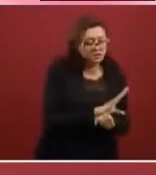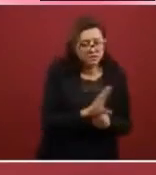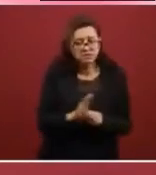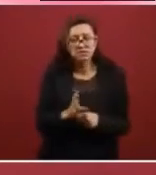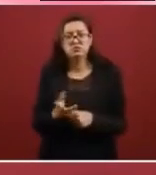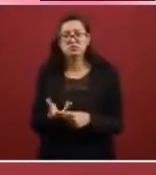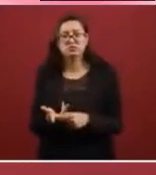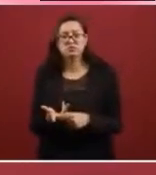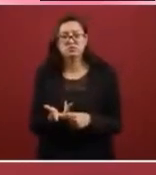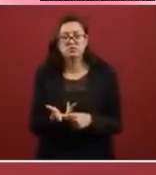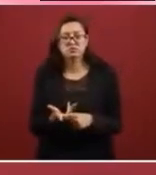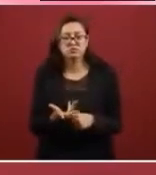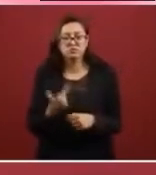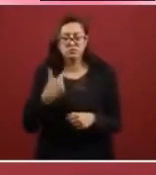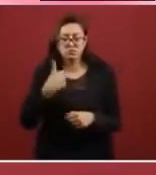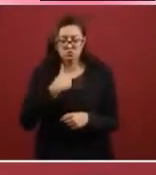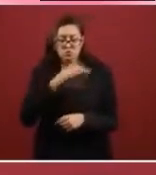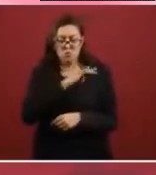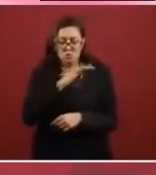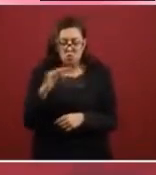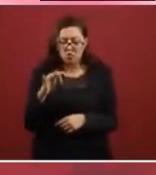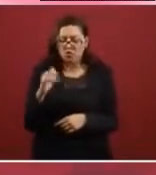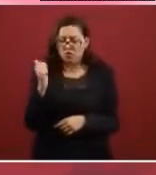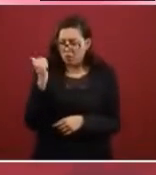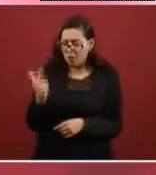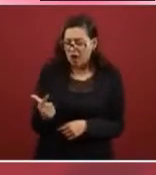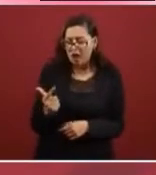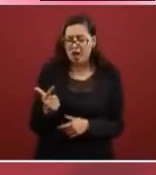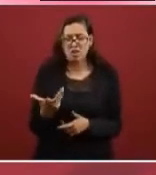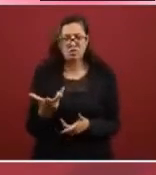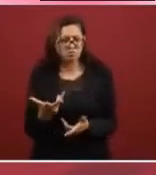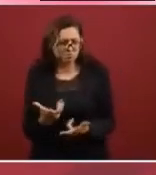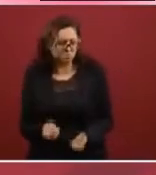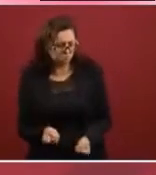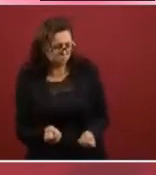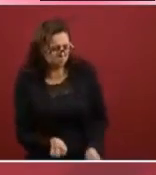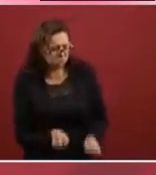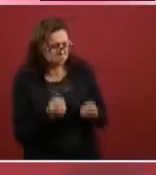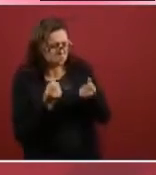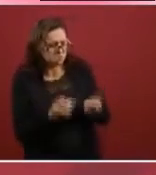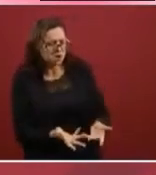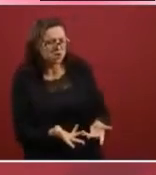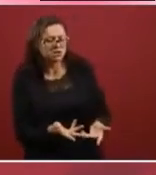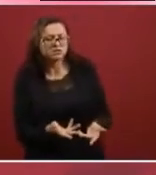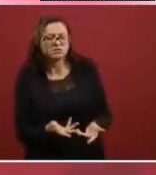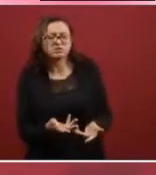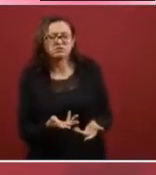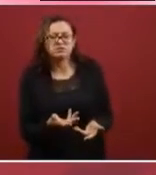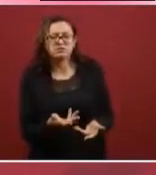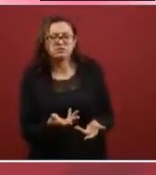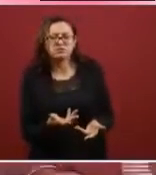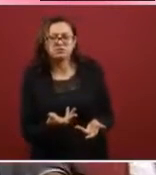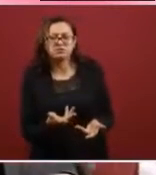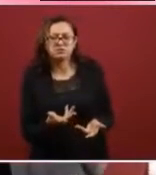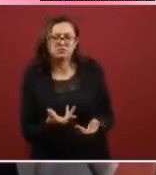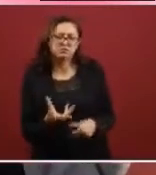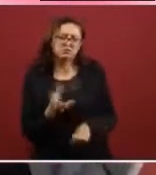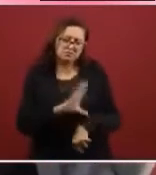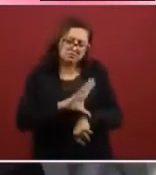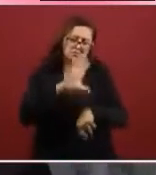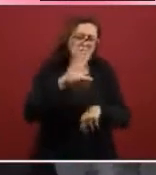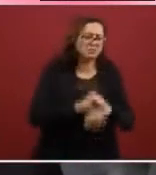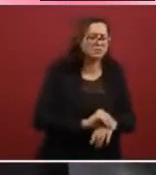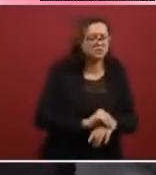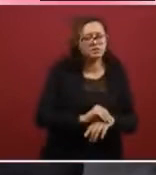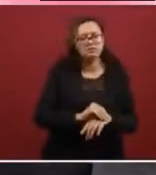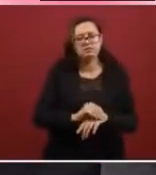be beneficial yo pueda, cumplir como presidente, that I can comply with as president y que nos permitan, and that